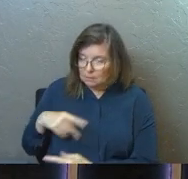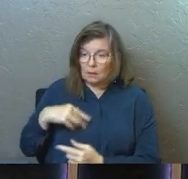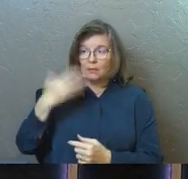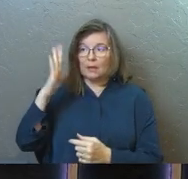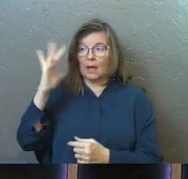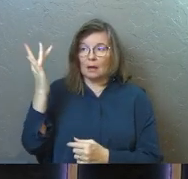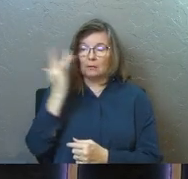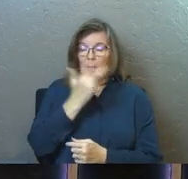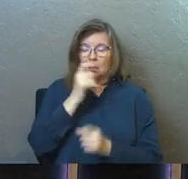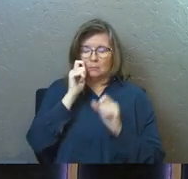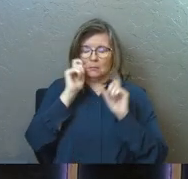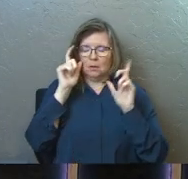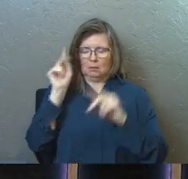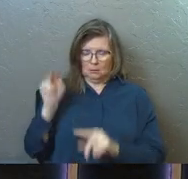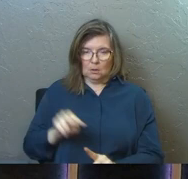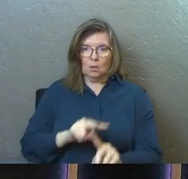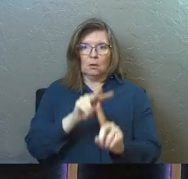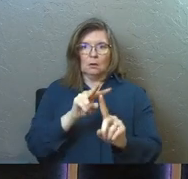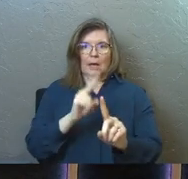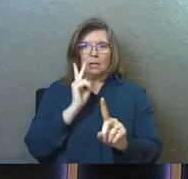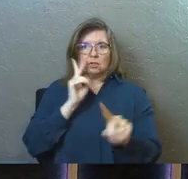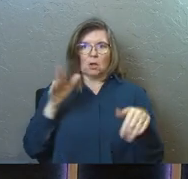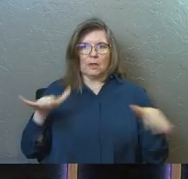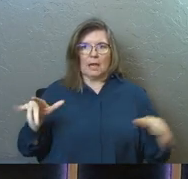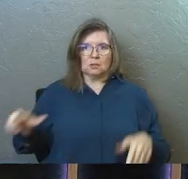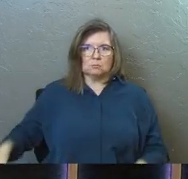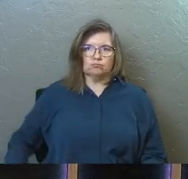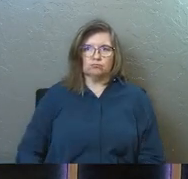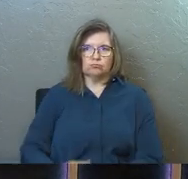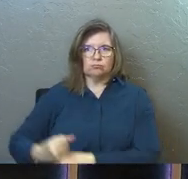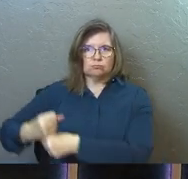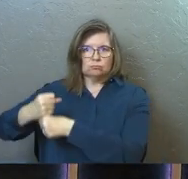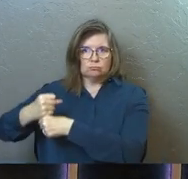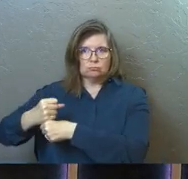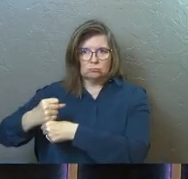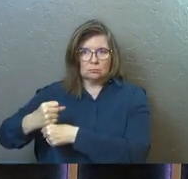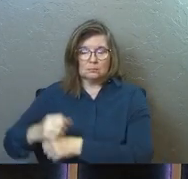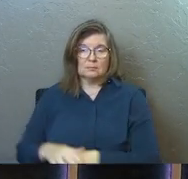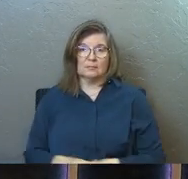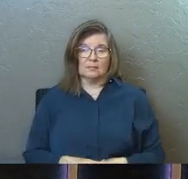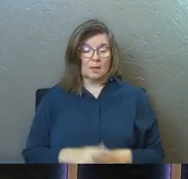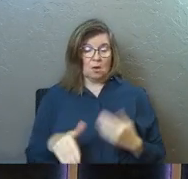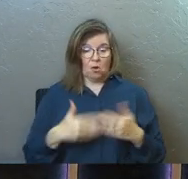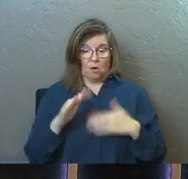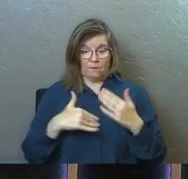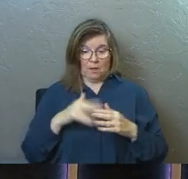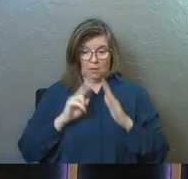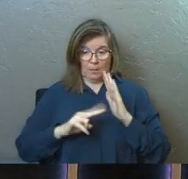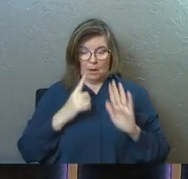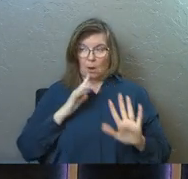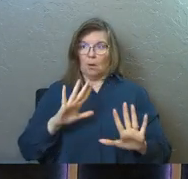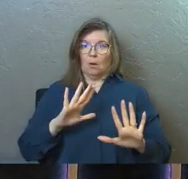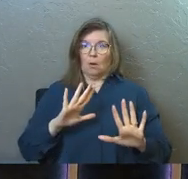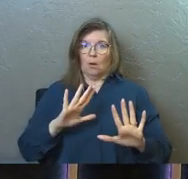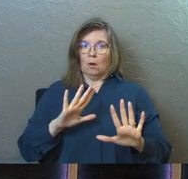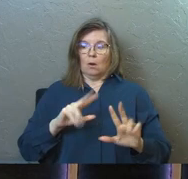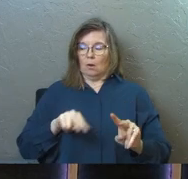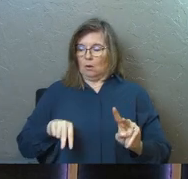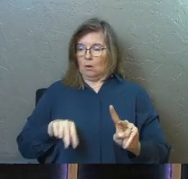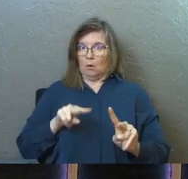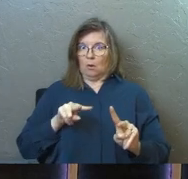of the Lord standing in the road with his sword drawn. And all of a sudden the prophet says,